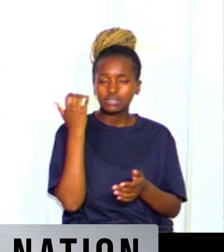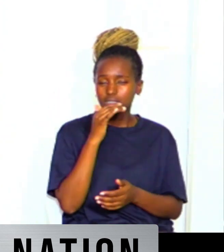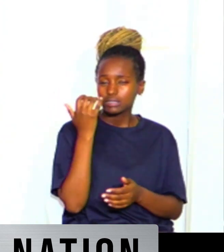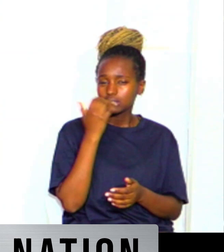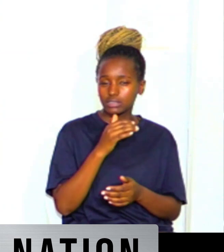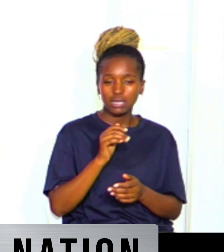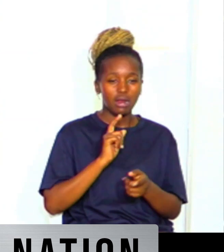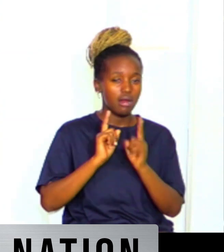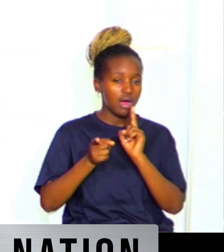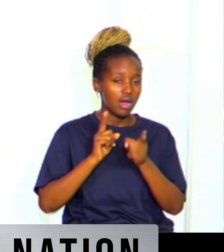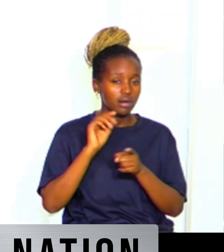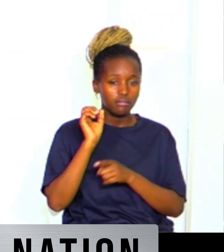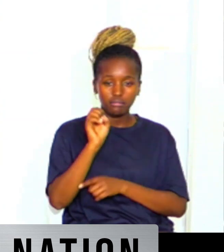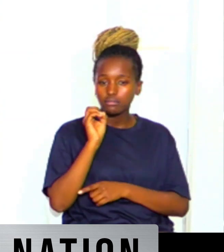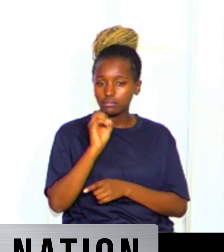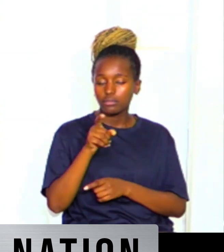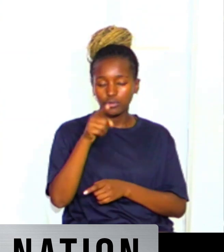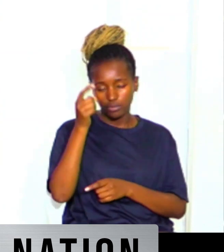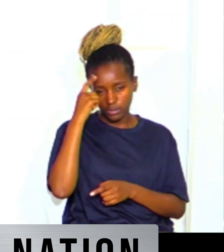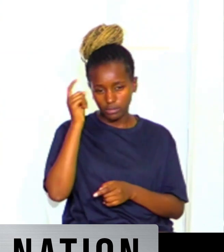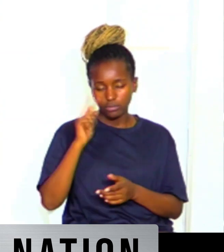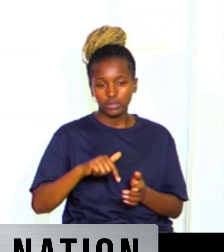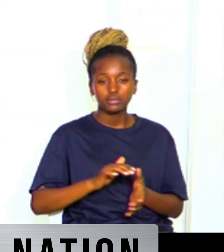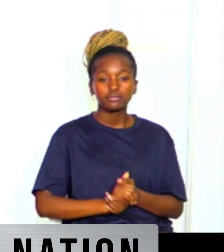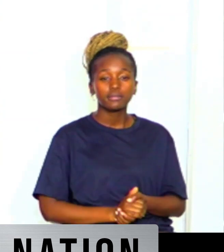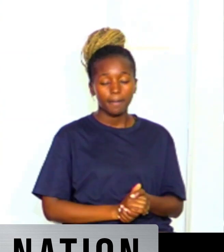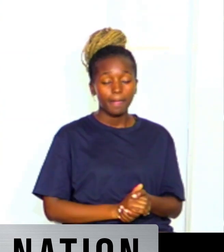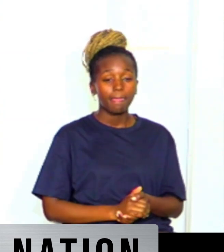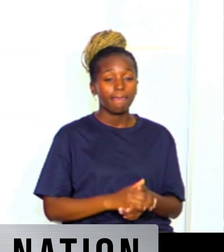Yeah. The Rigi G. Yeah, let's go for a break.